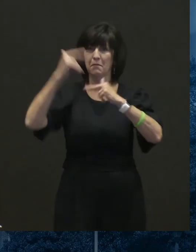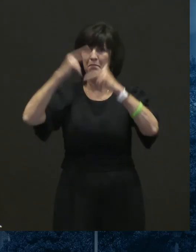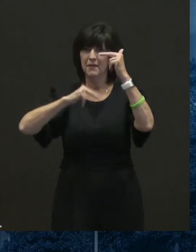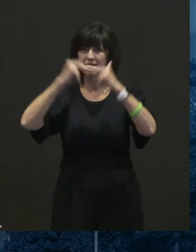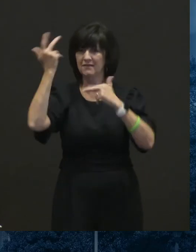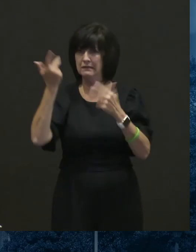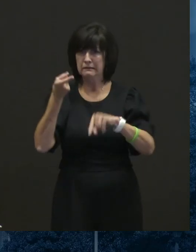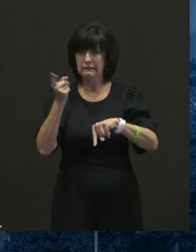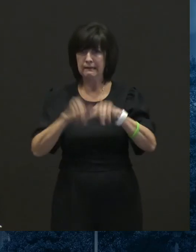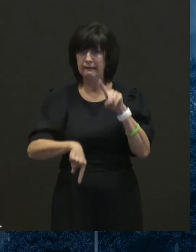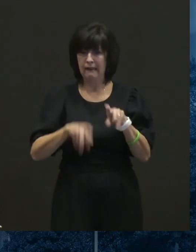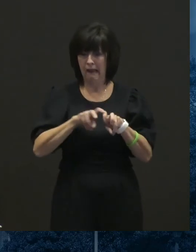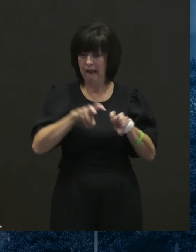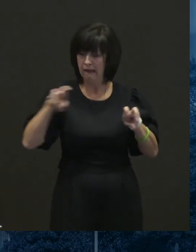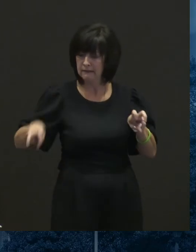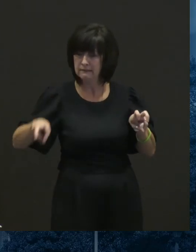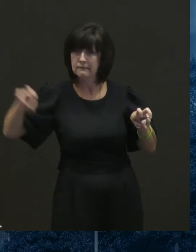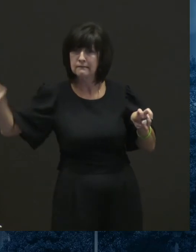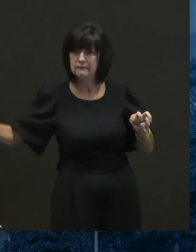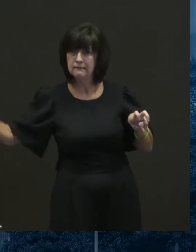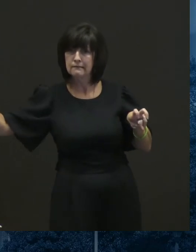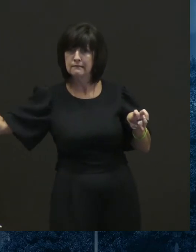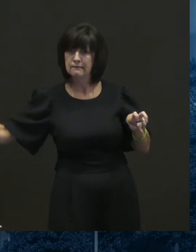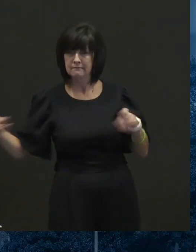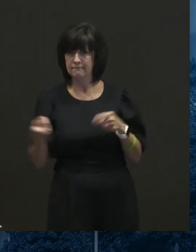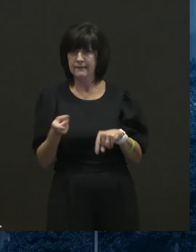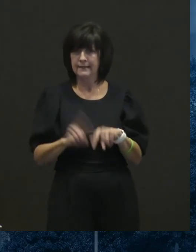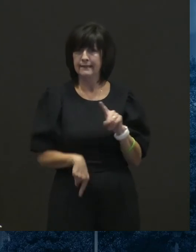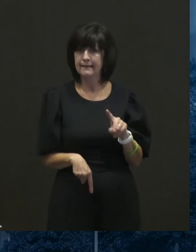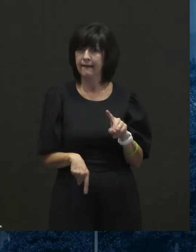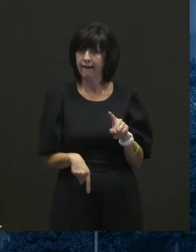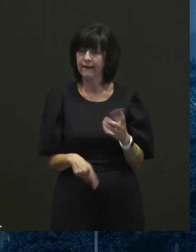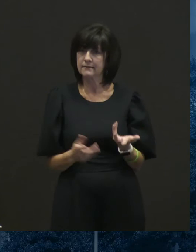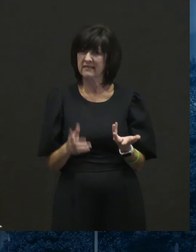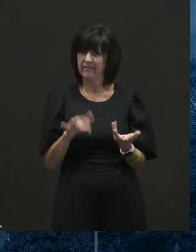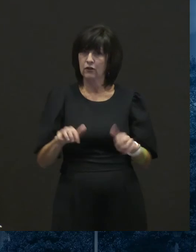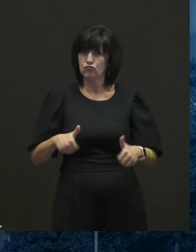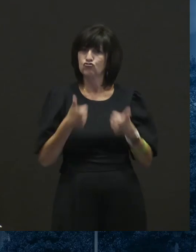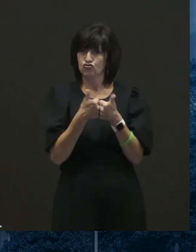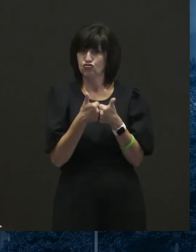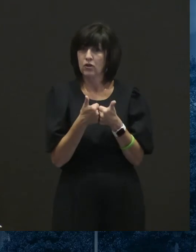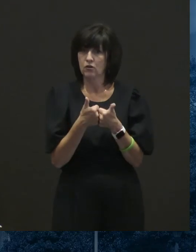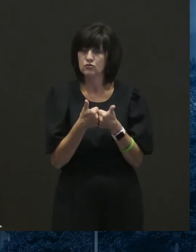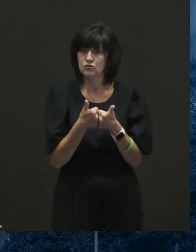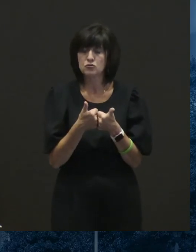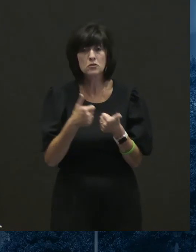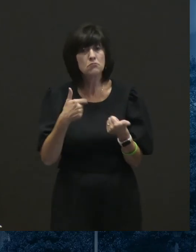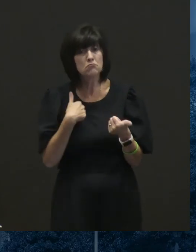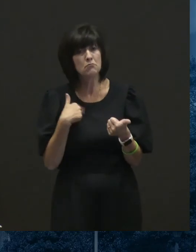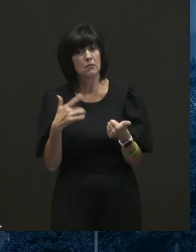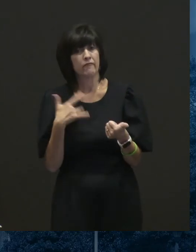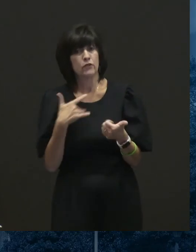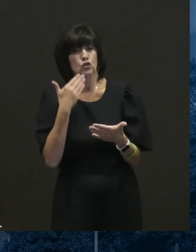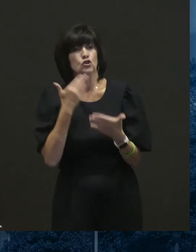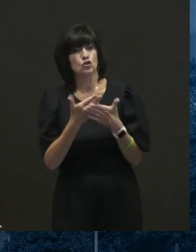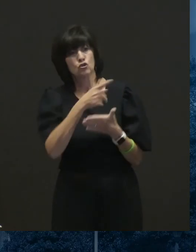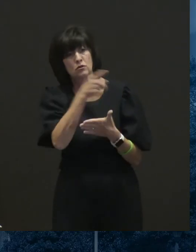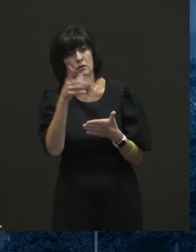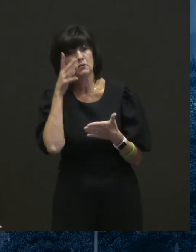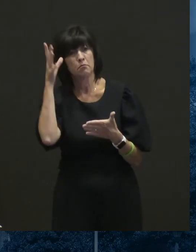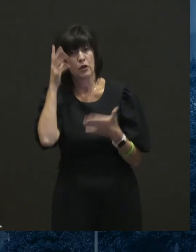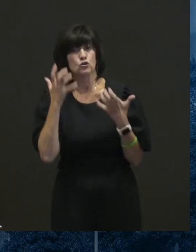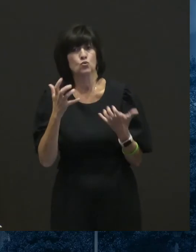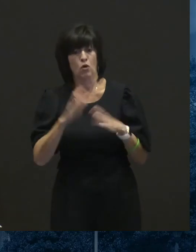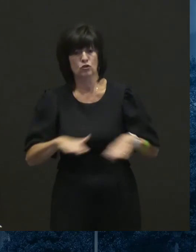perspective, a problem and a challenge, but a good problem to have. One, the parents want their children in school. Two, the